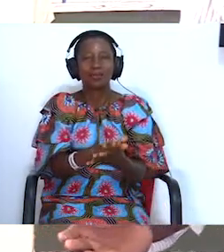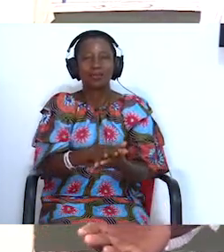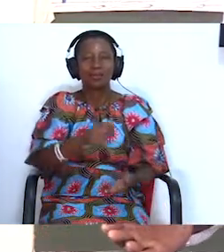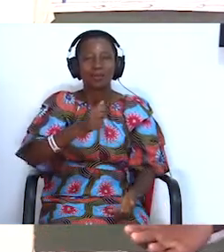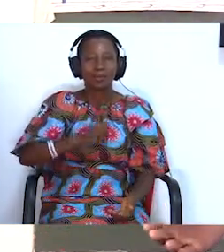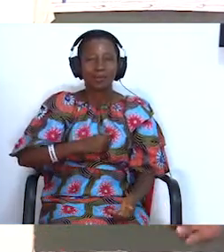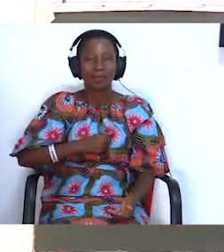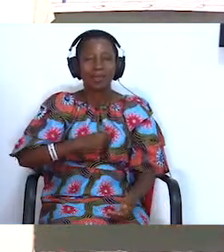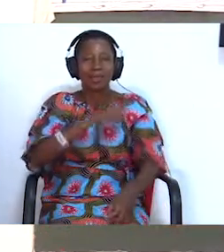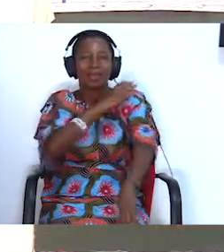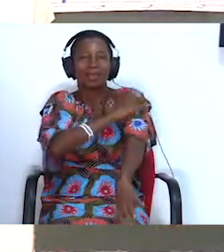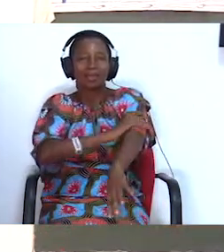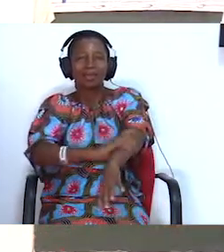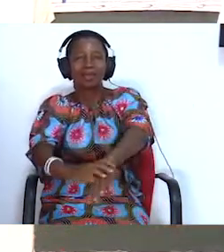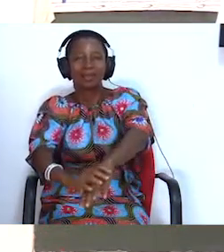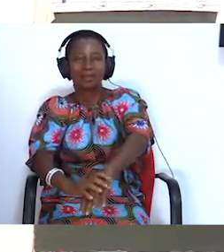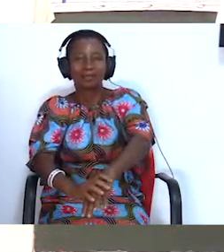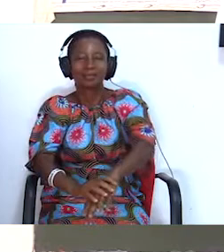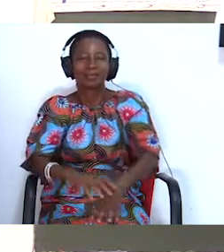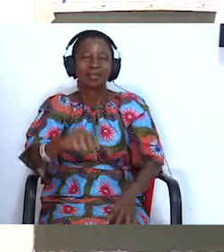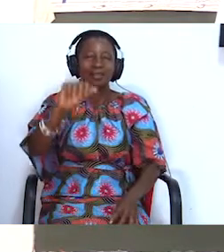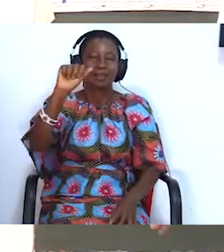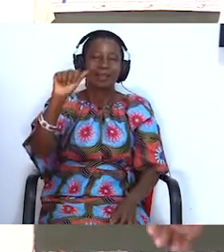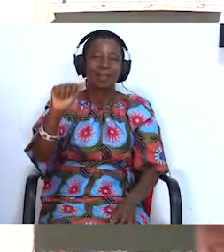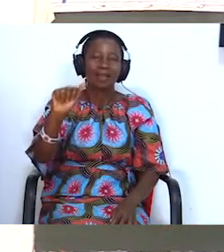Can we try it together now?